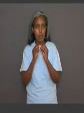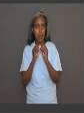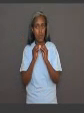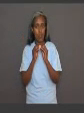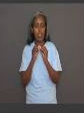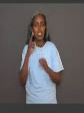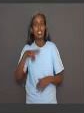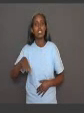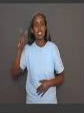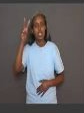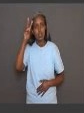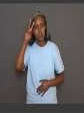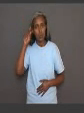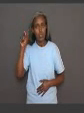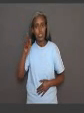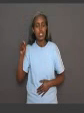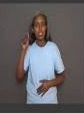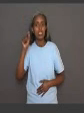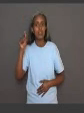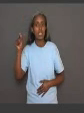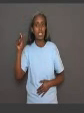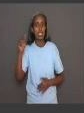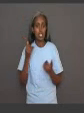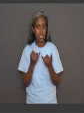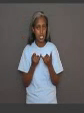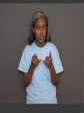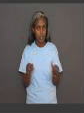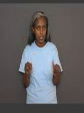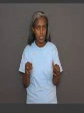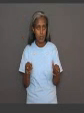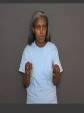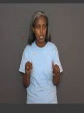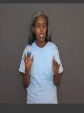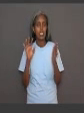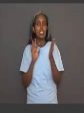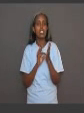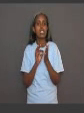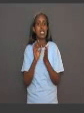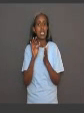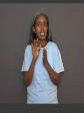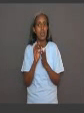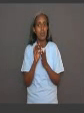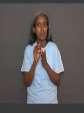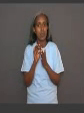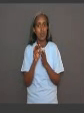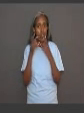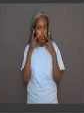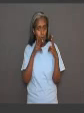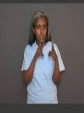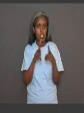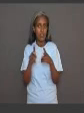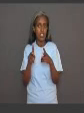of the squared deviations divided by the number of